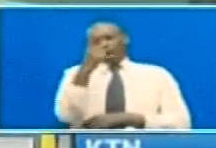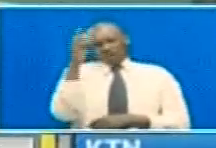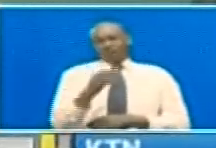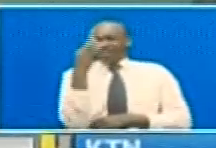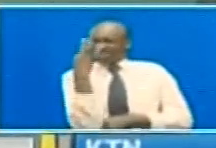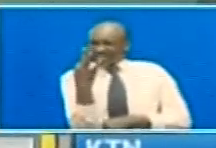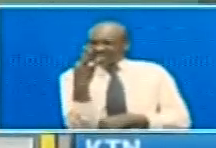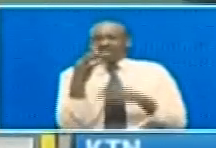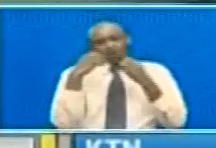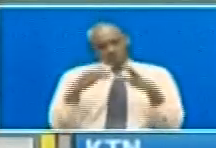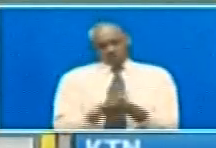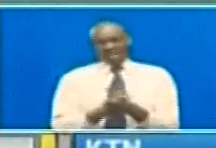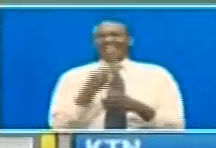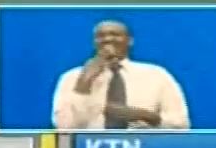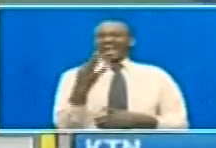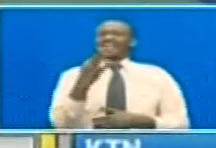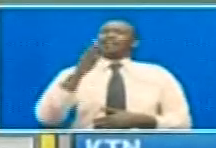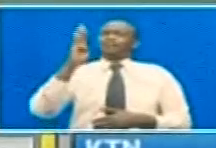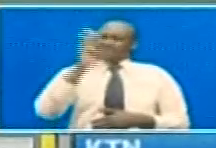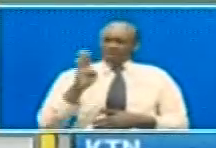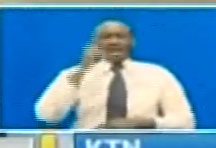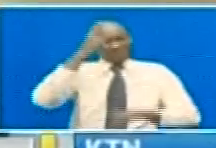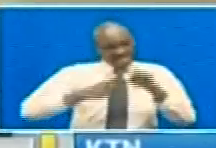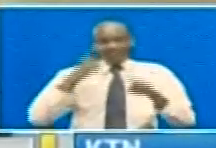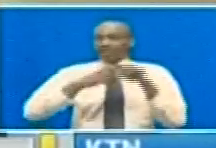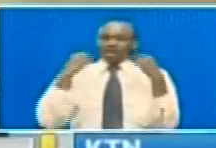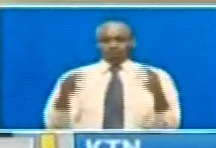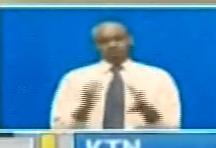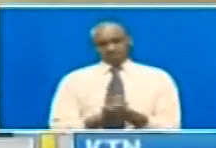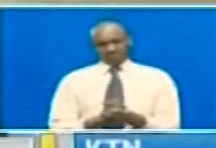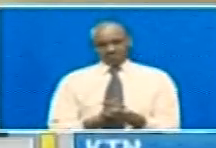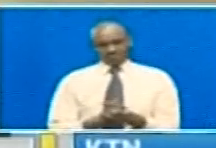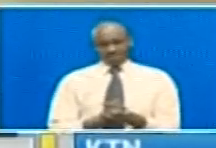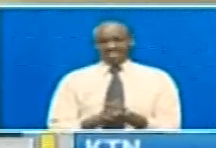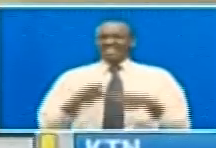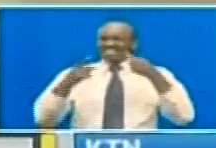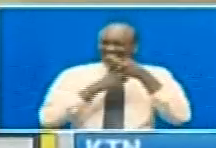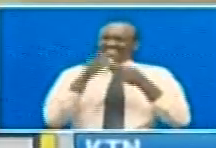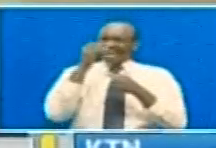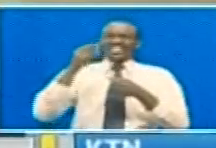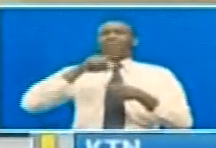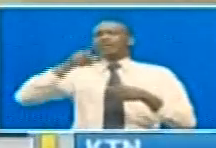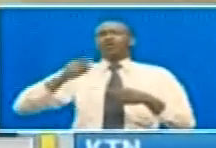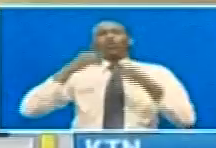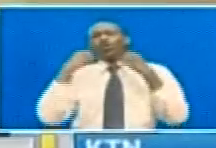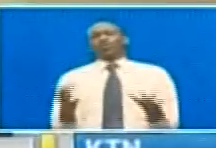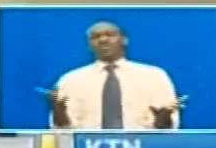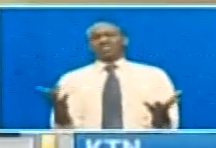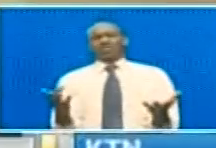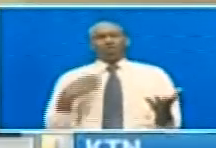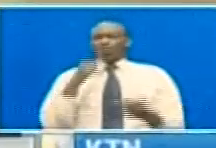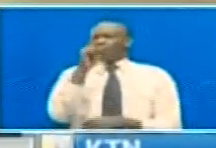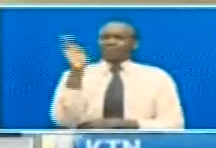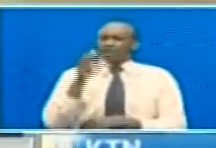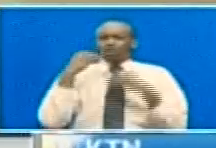which translates to about 300 billion shillings annually. The odd 600 million getting lost here, the odd 1 billion